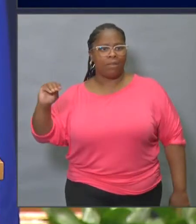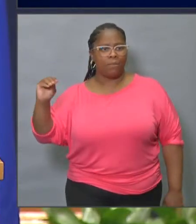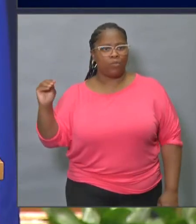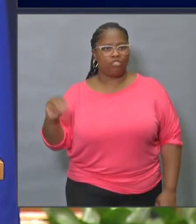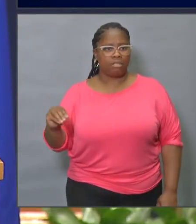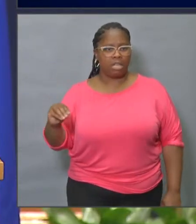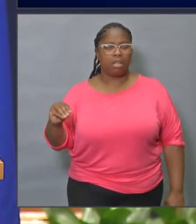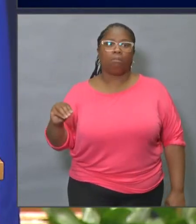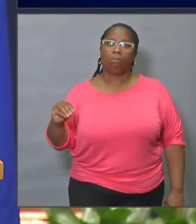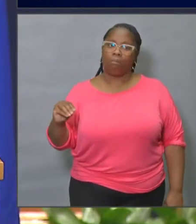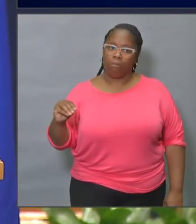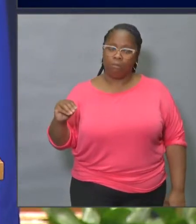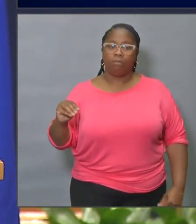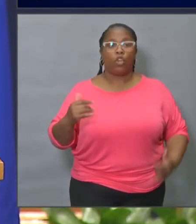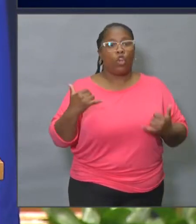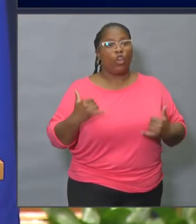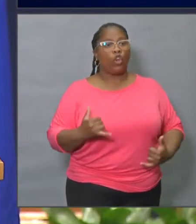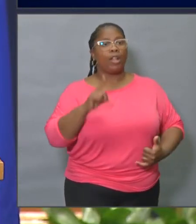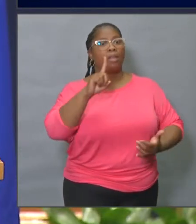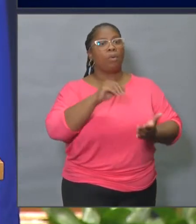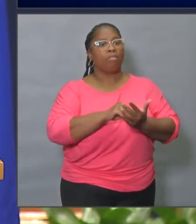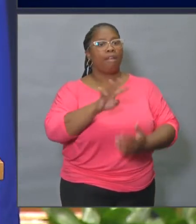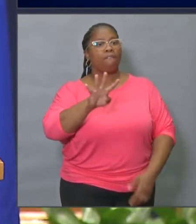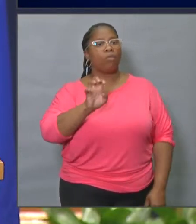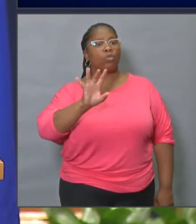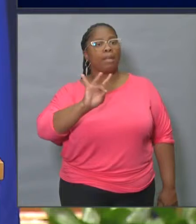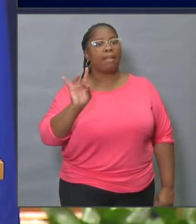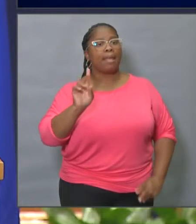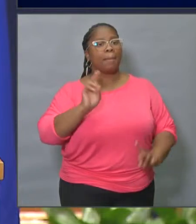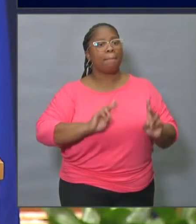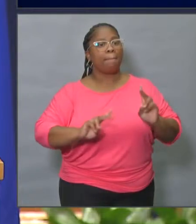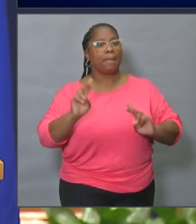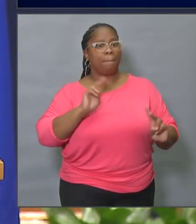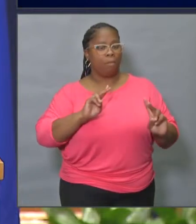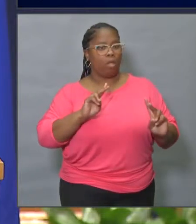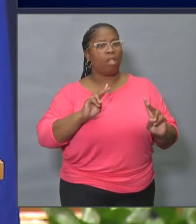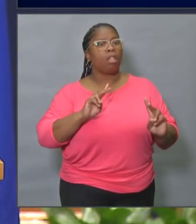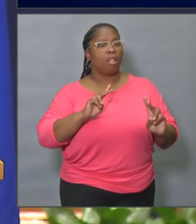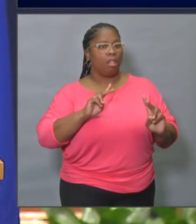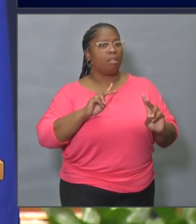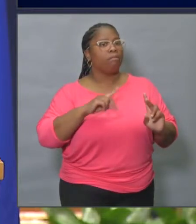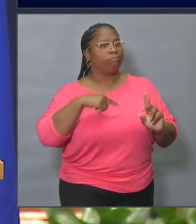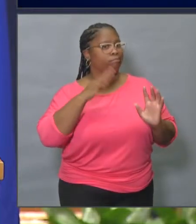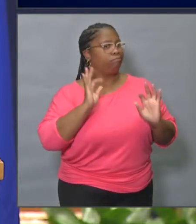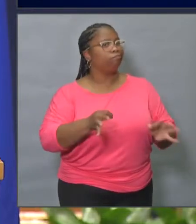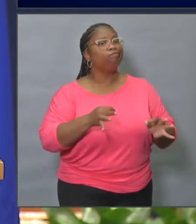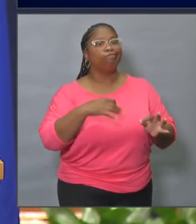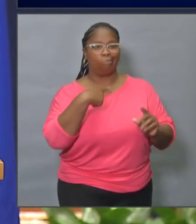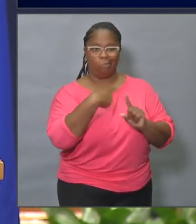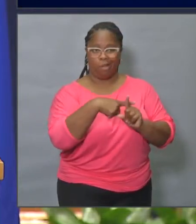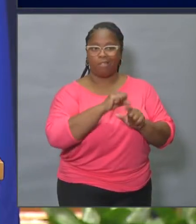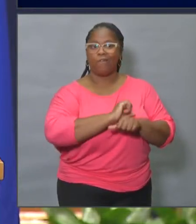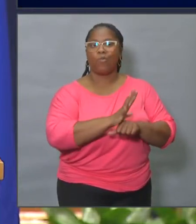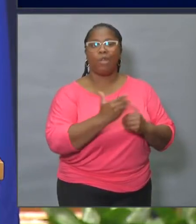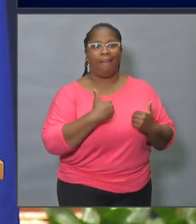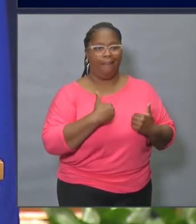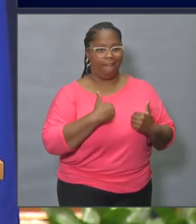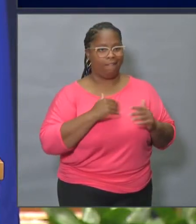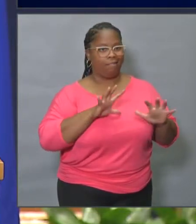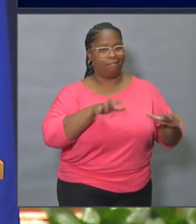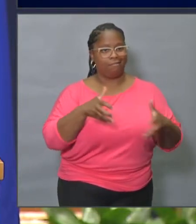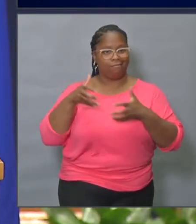cases. Currently, there's 1,488 people who have a confirmed case of COVID-19 and